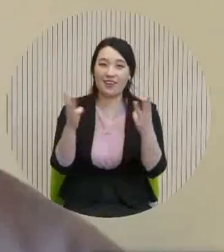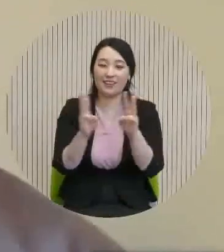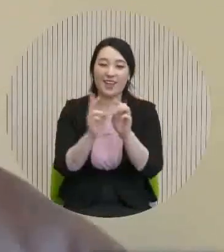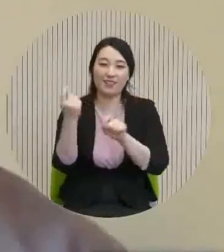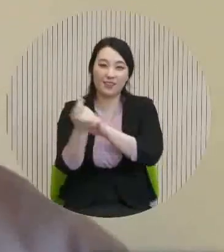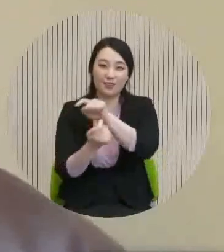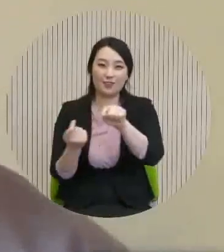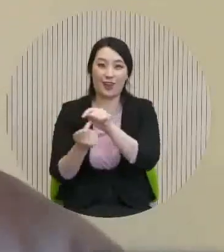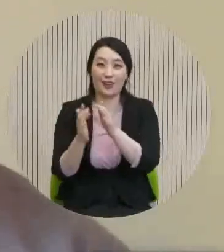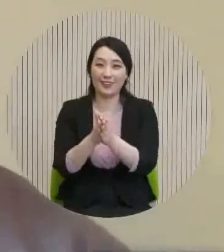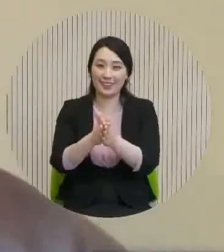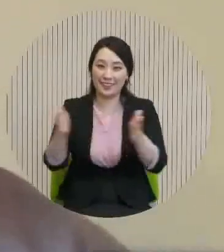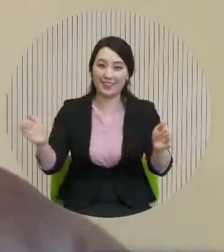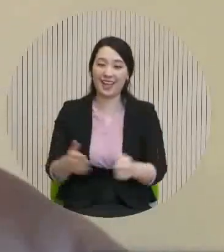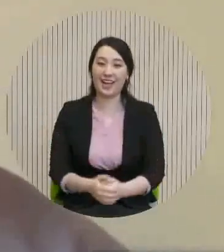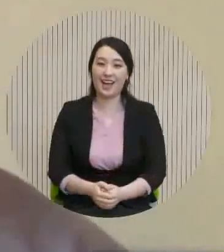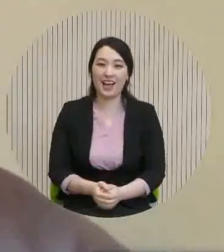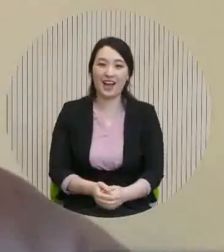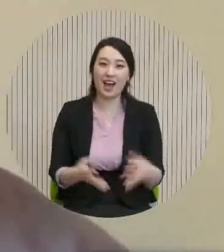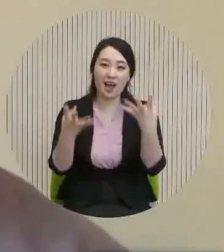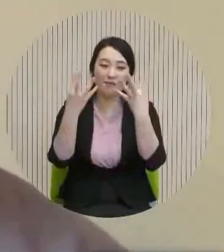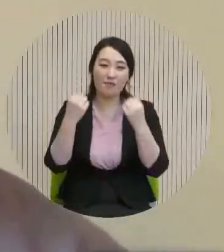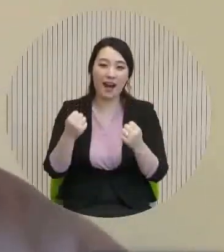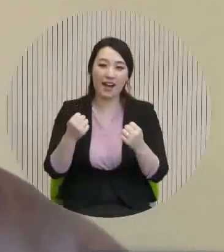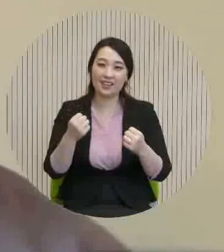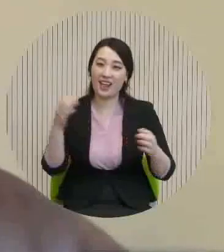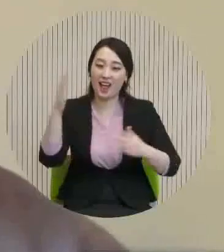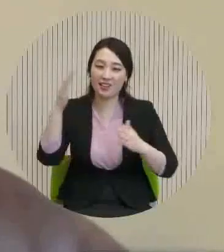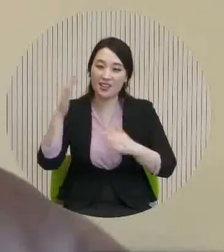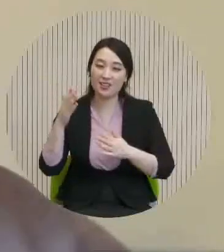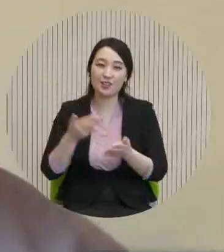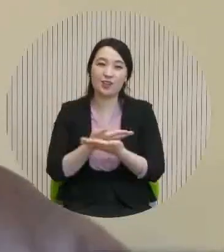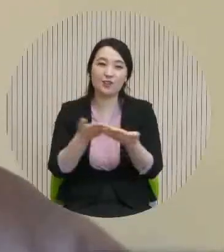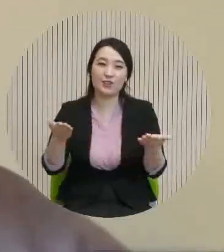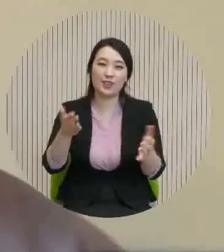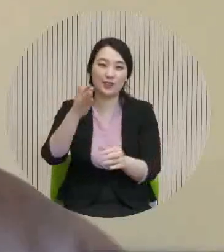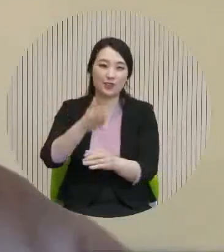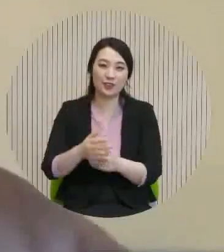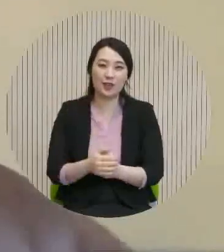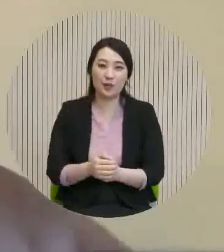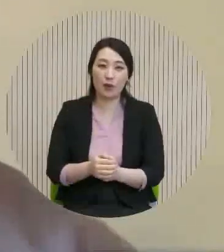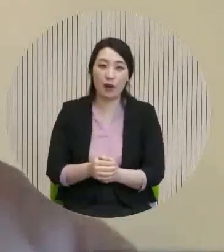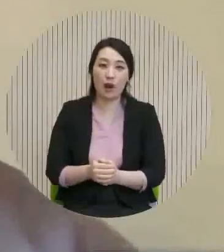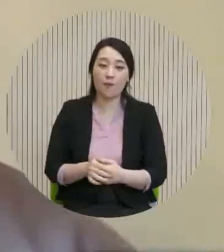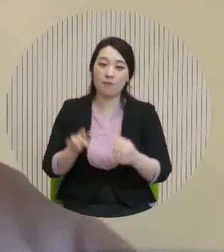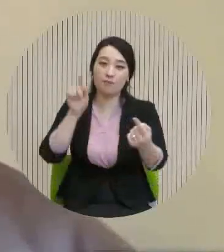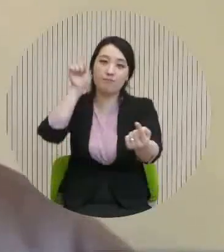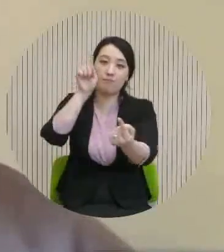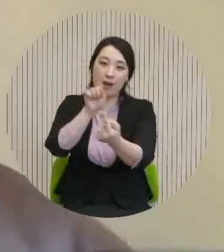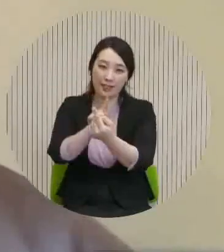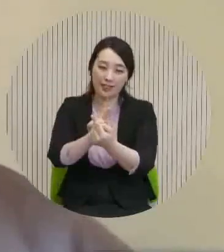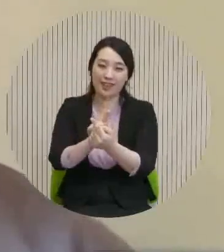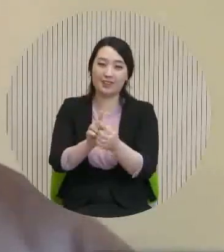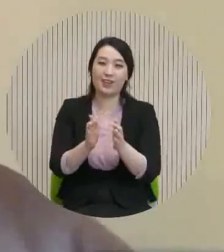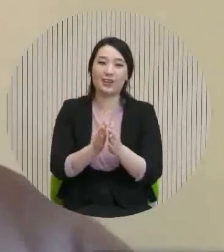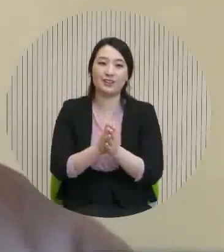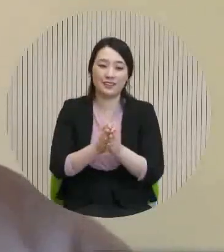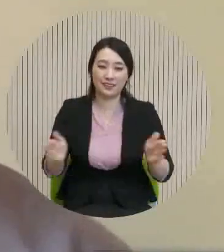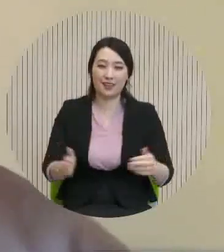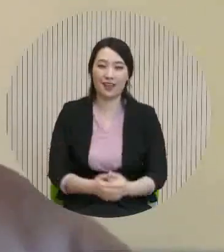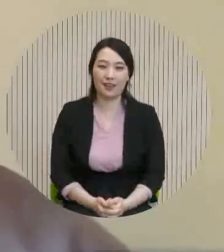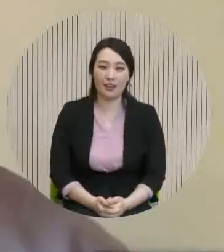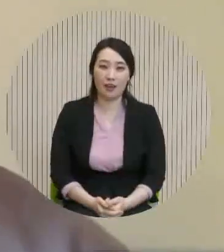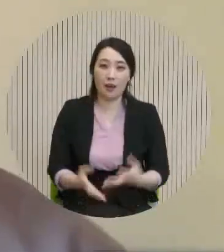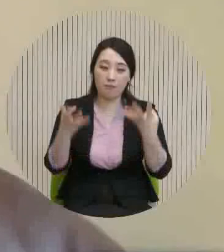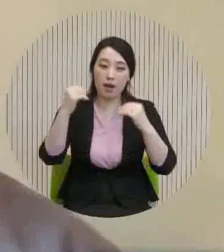classes, many classrooms and kids have been already visiting us in